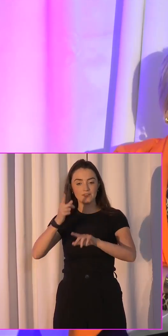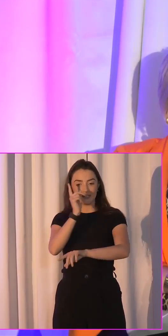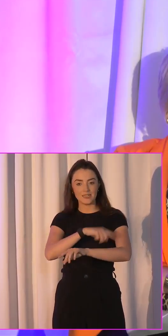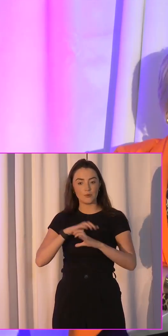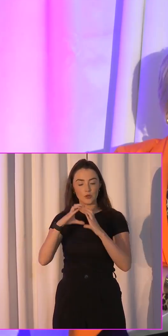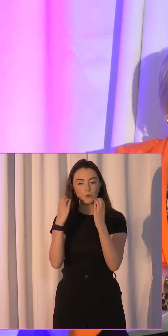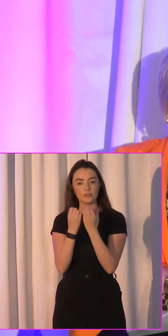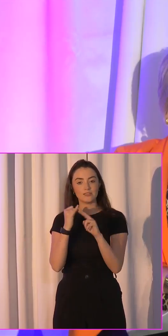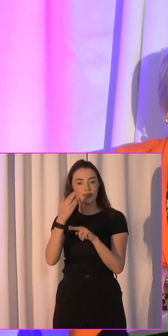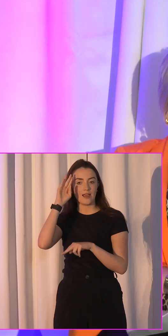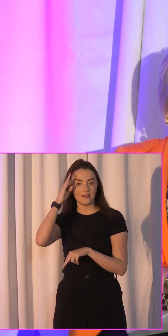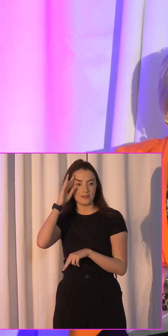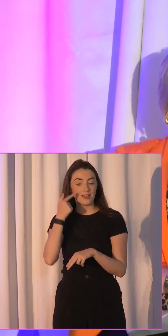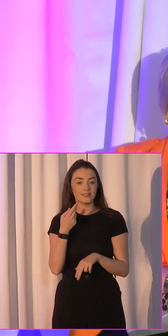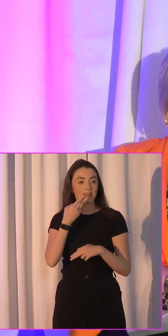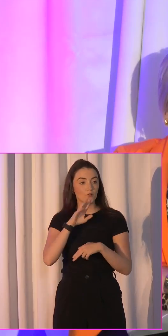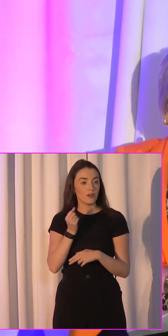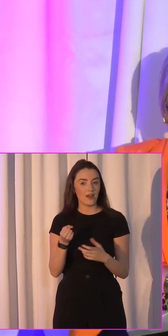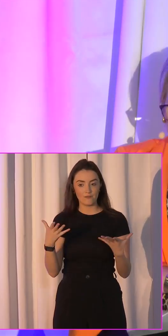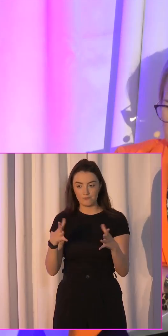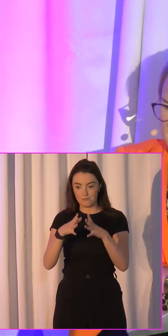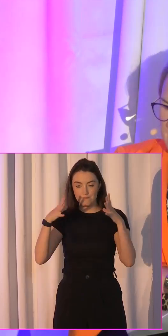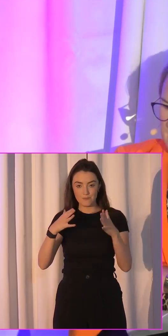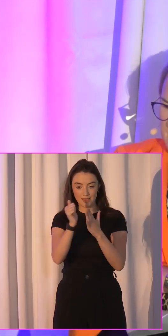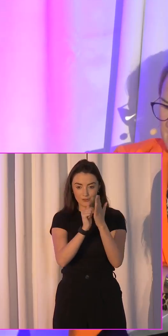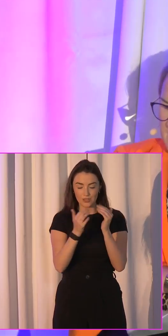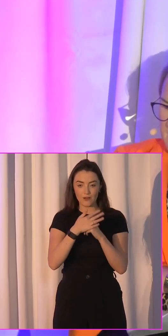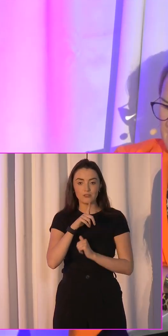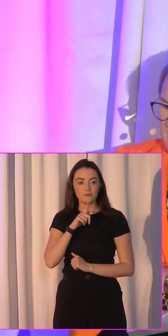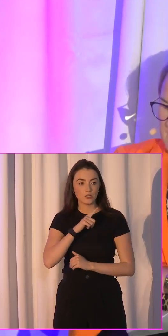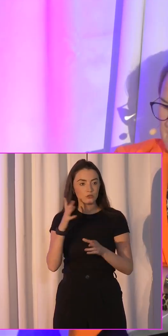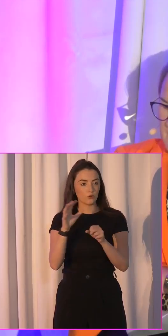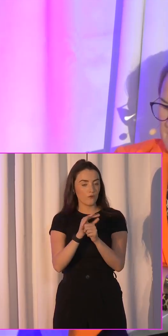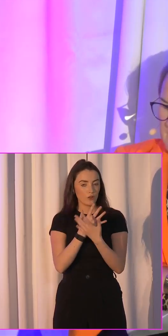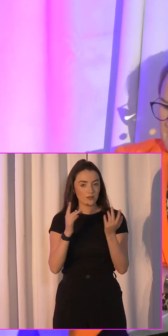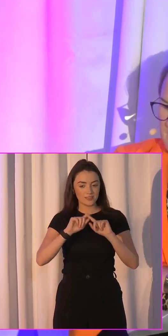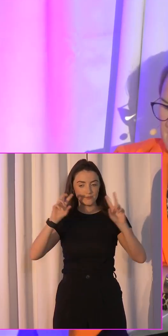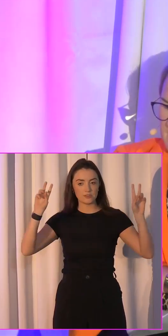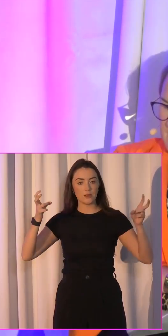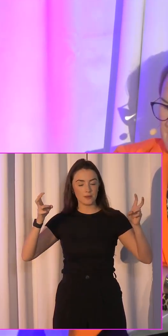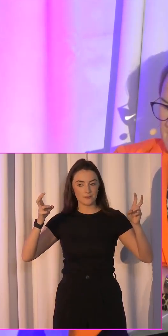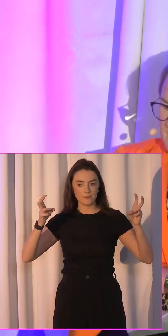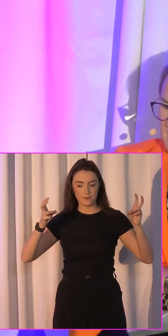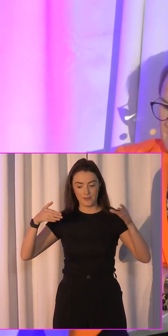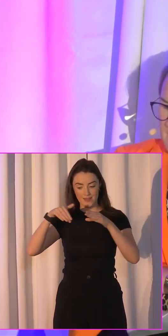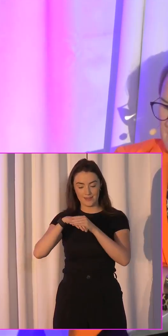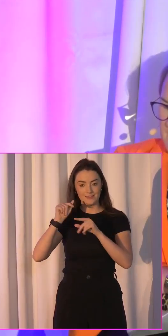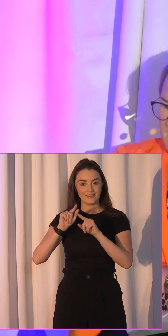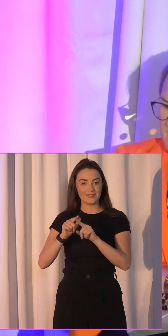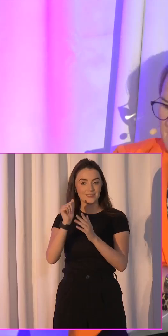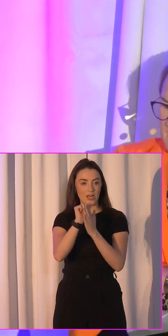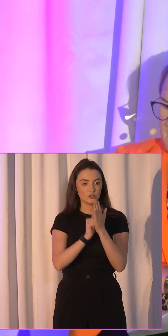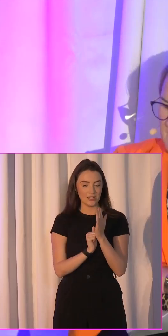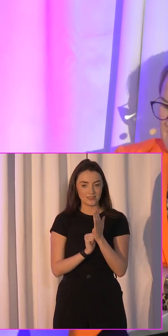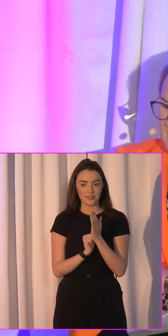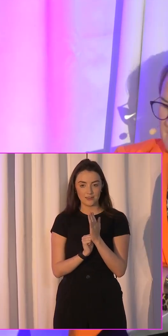Ireland. So this afternoon we have a packed agenda of speakers who are going to cover a whole range of topics within this agenda item.